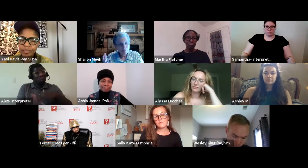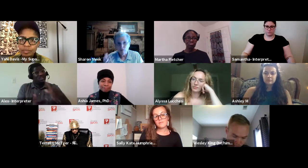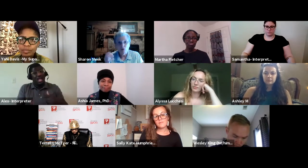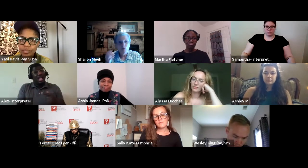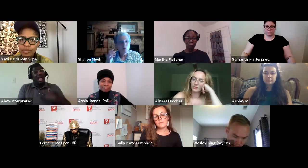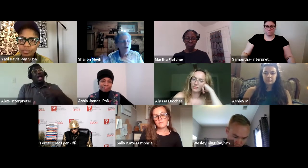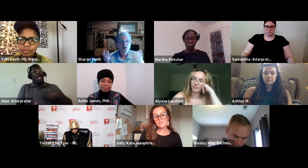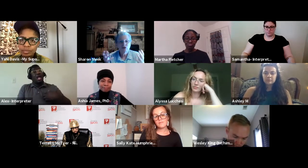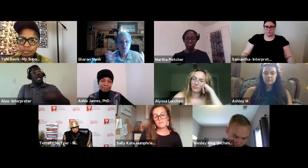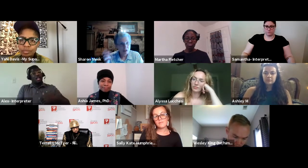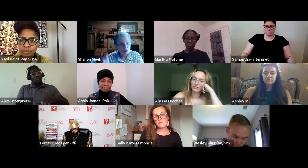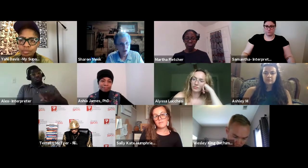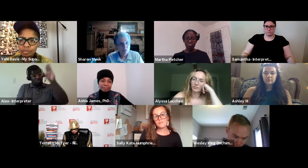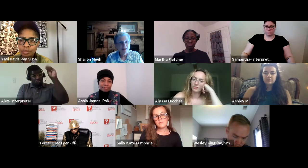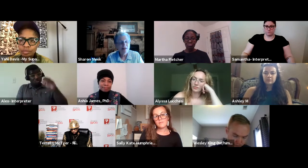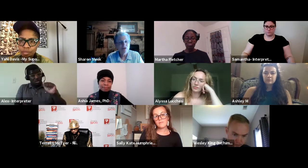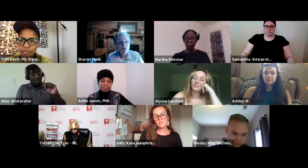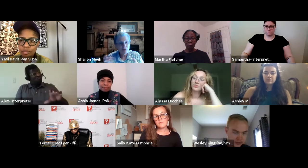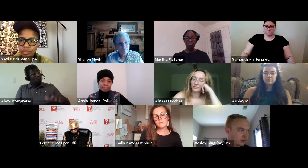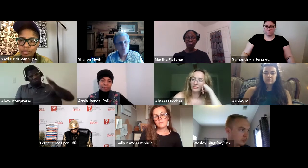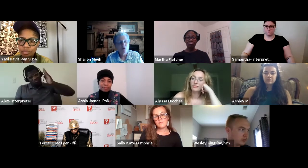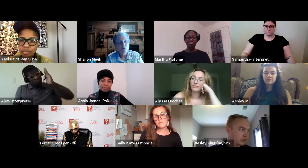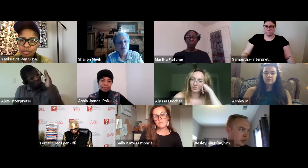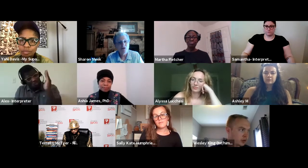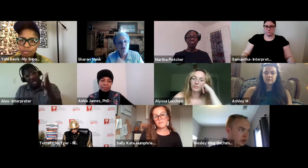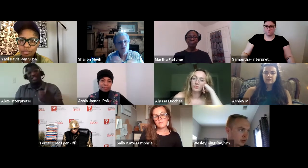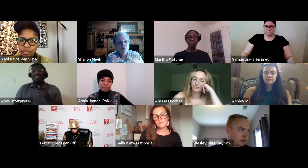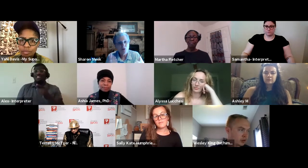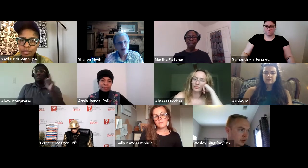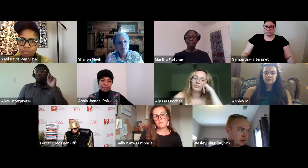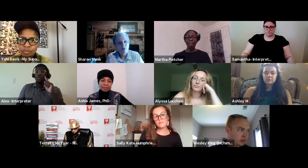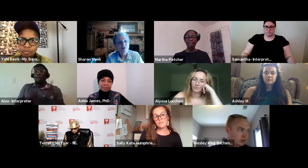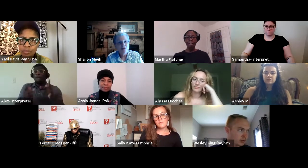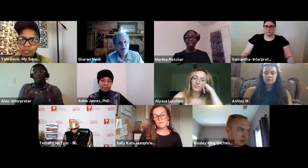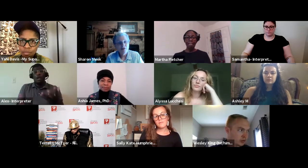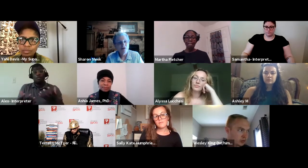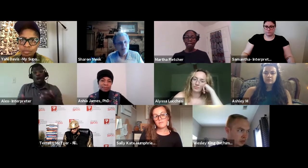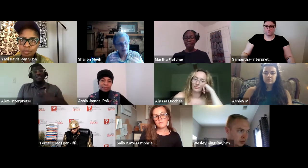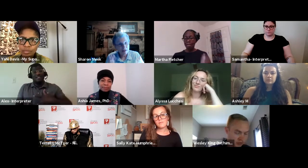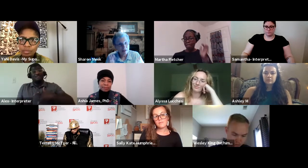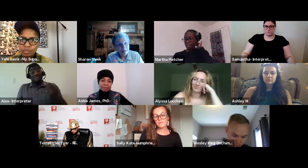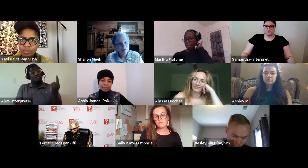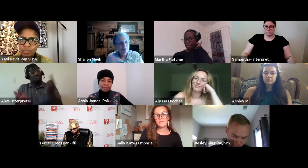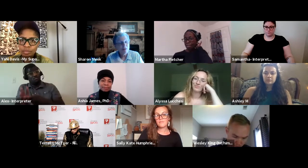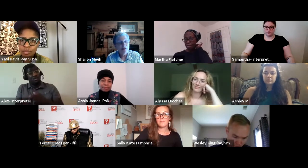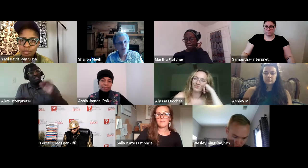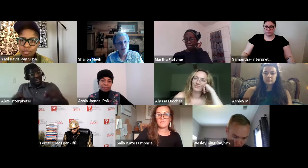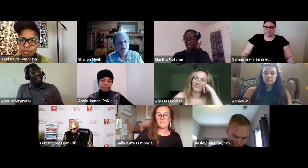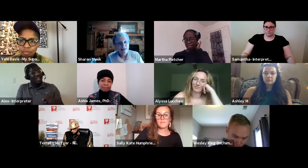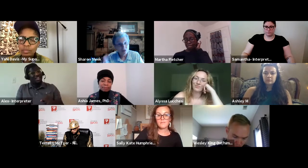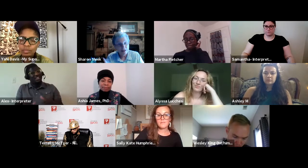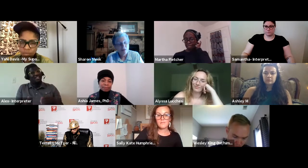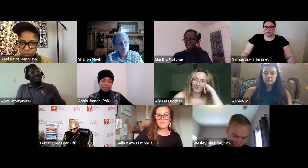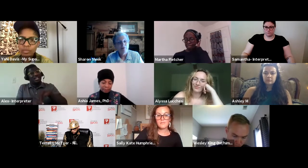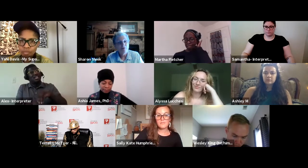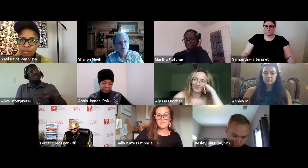deaf people want to be included. And so therefore we need to do our part to allow them to be included and